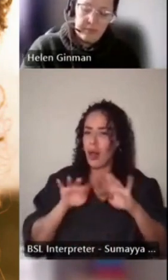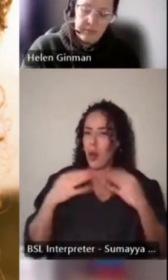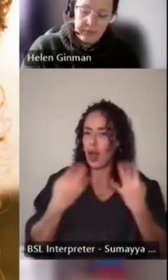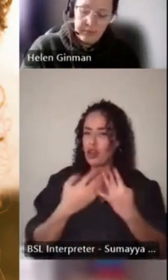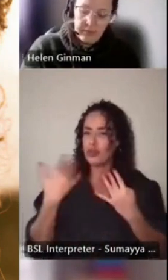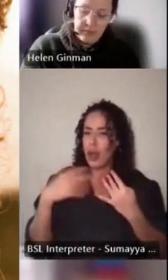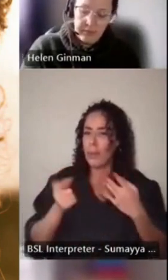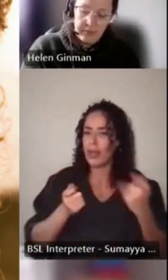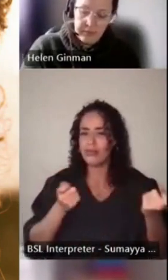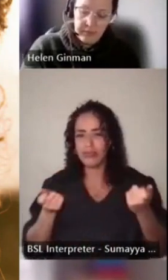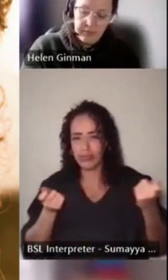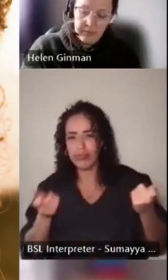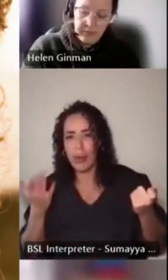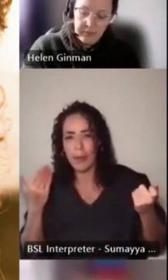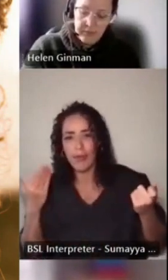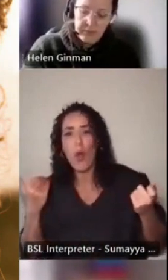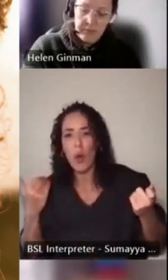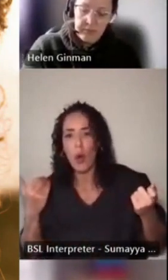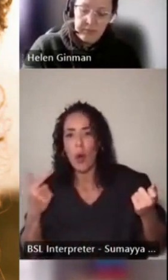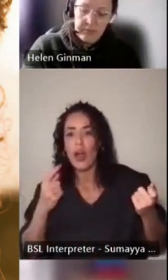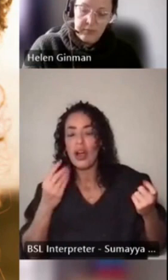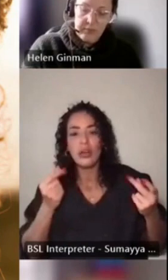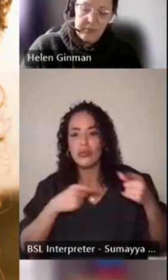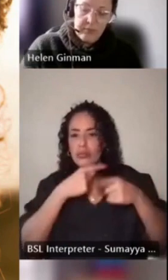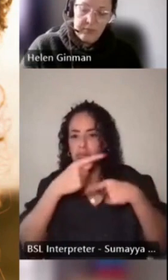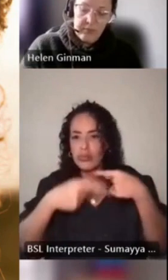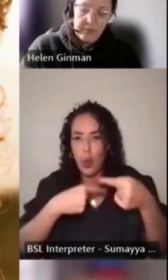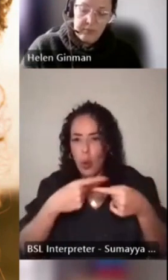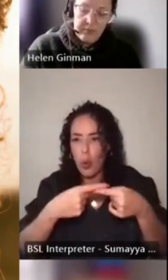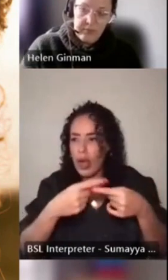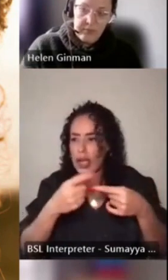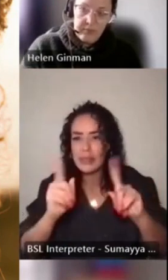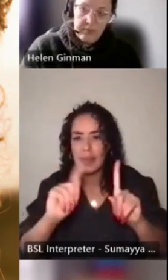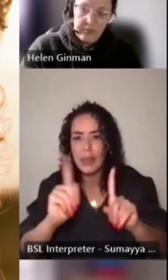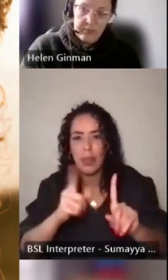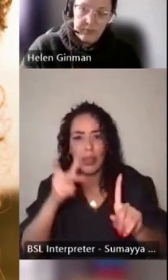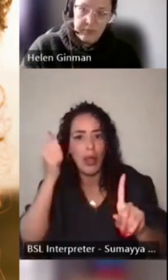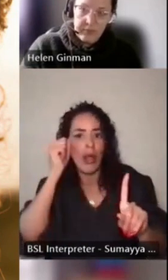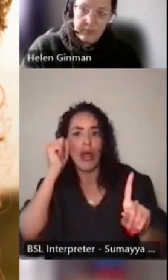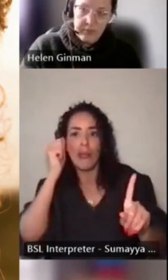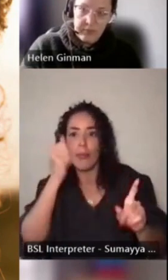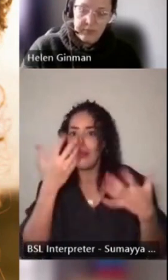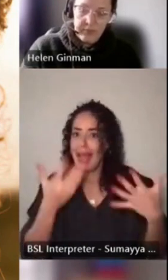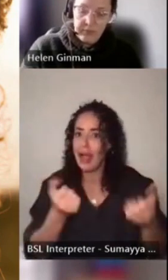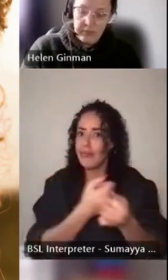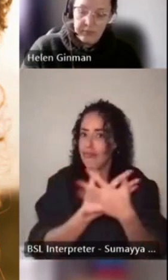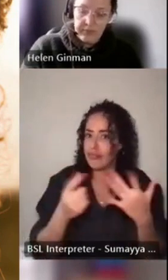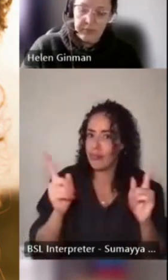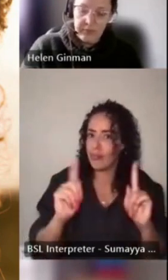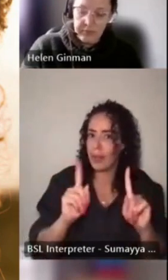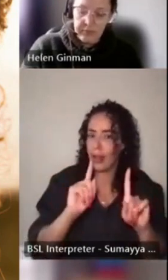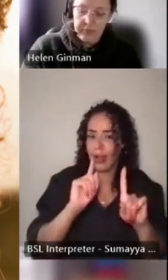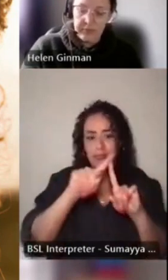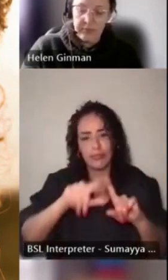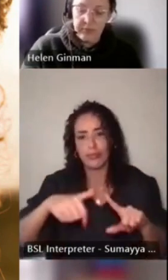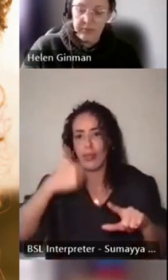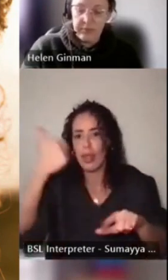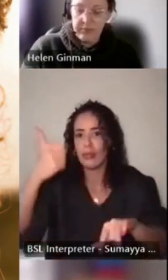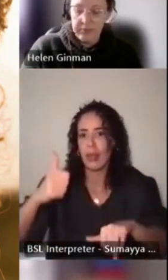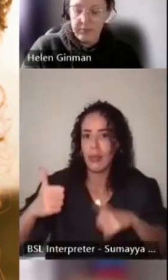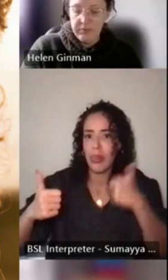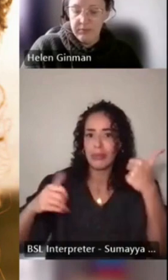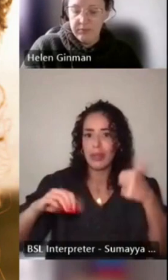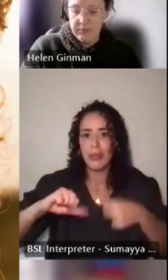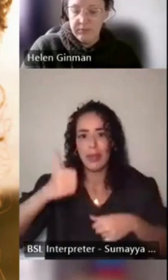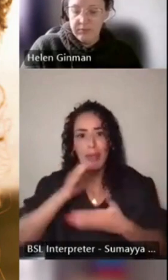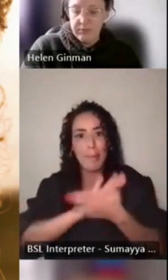sometimes this is not always something that people have heard of, but I'm getting lots of thumbs up, which is great. People have heard